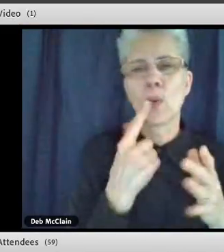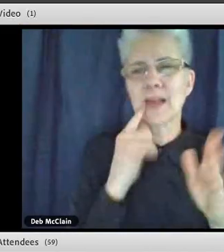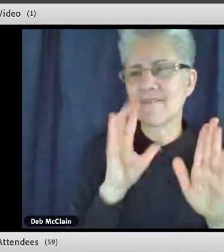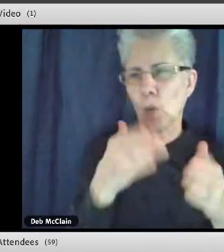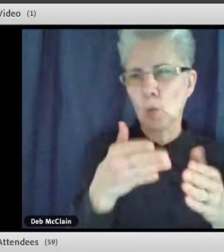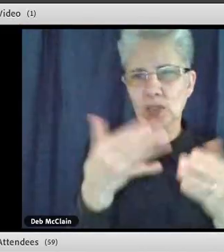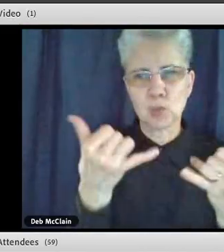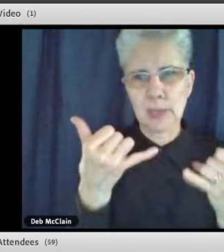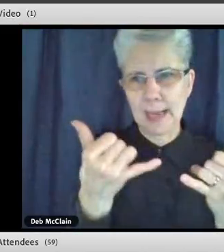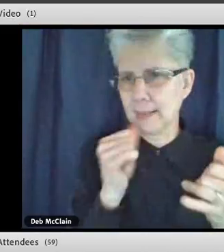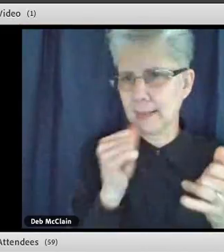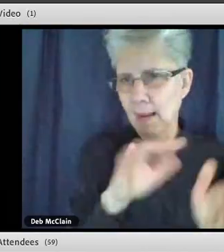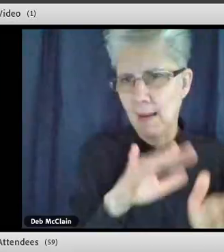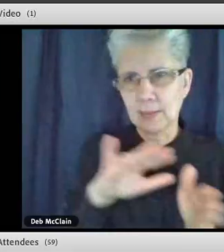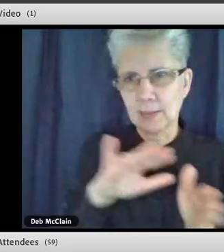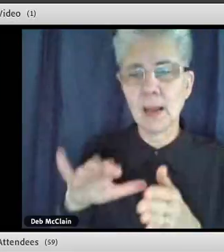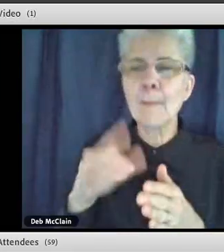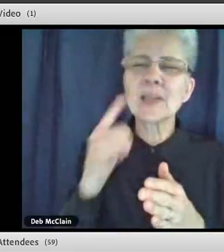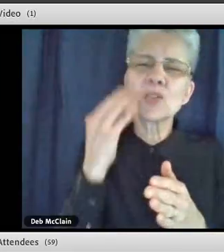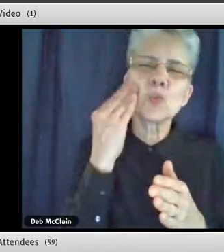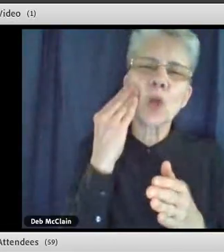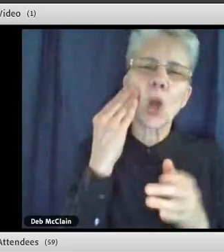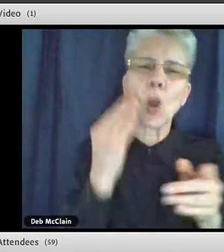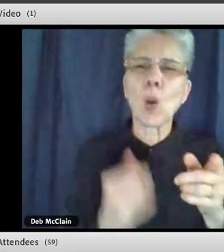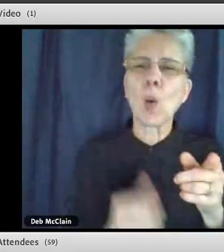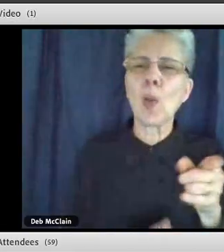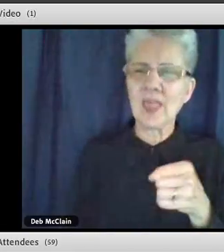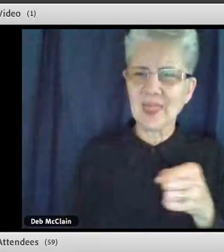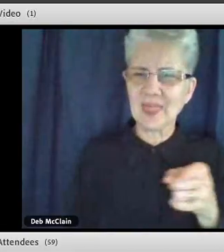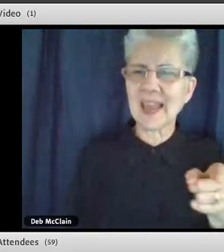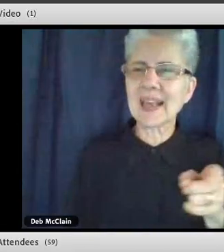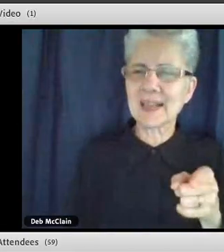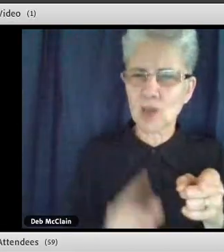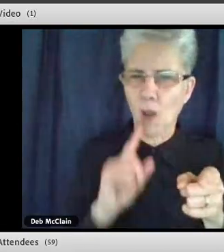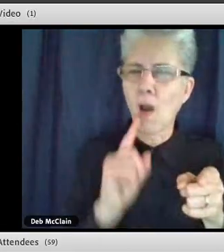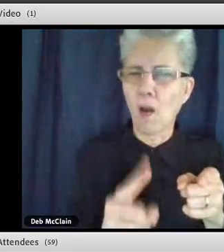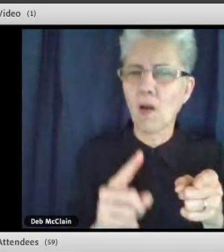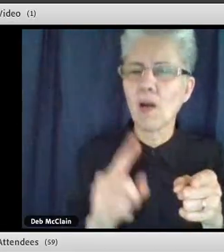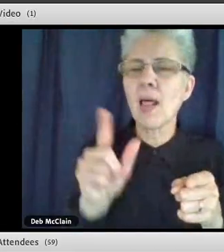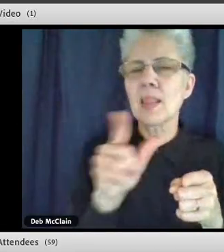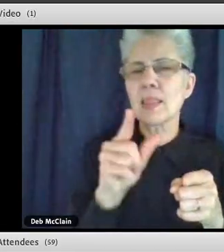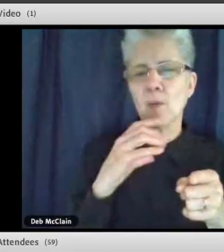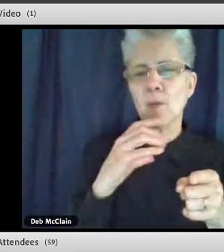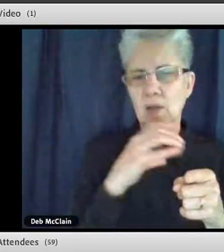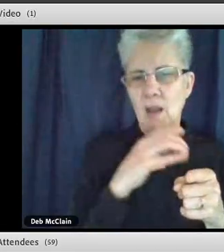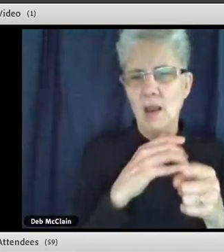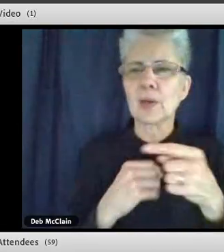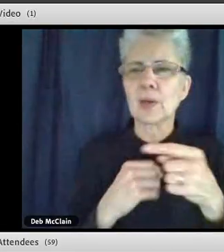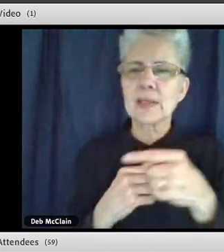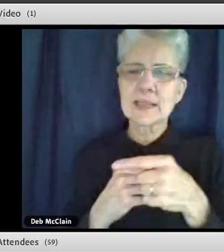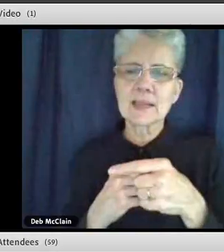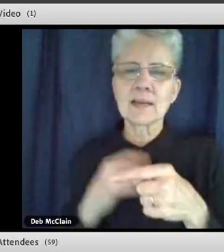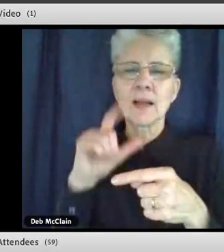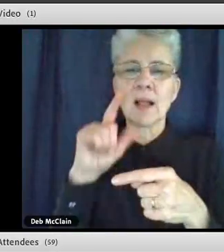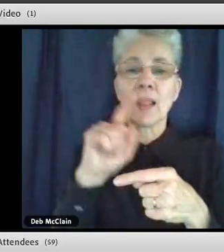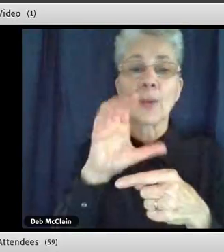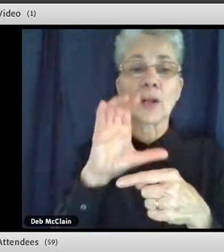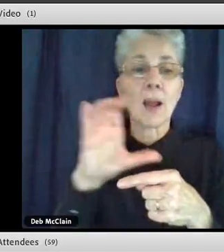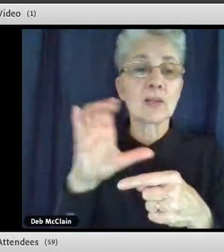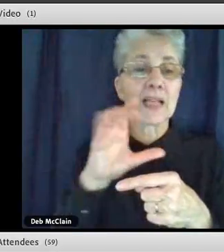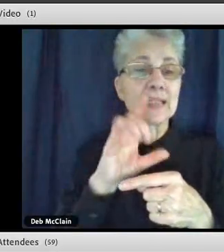for today, but just so you know, these are the primary, so Library of Congress subject headings, Dewey Decimal and Library of Congress classification